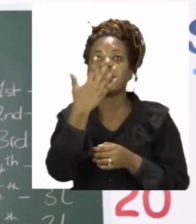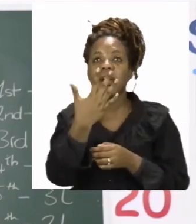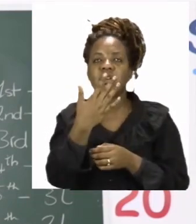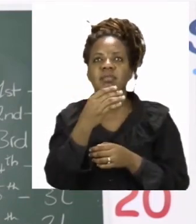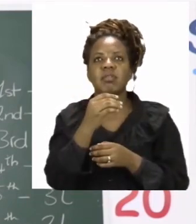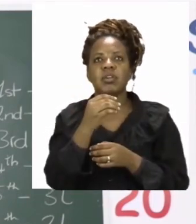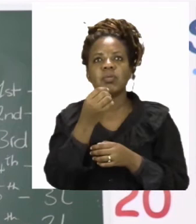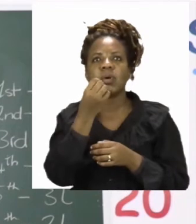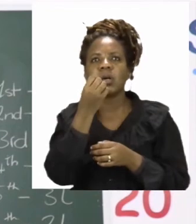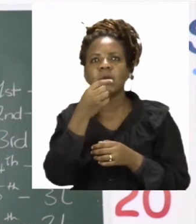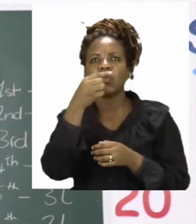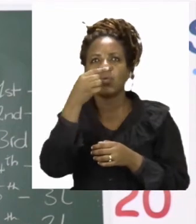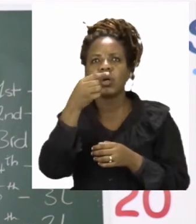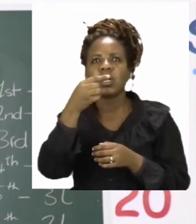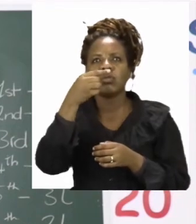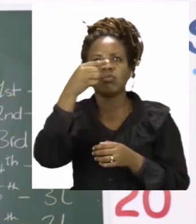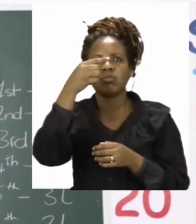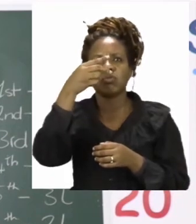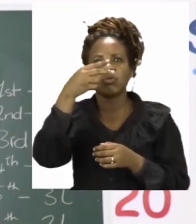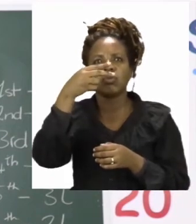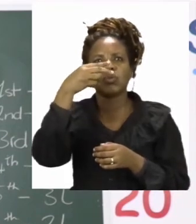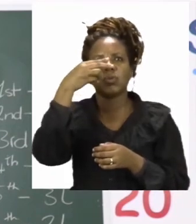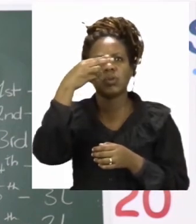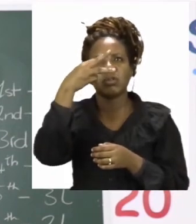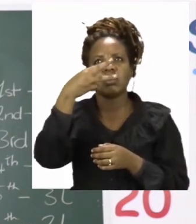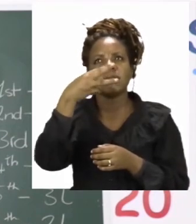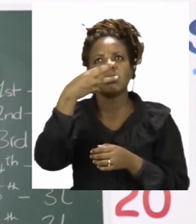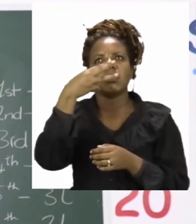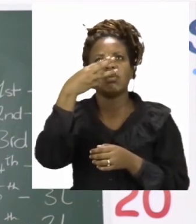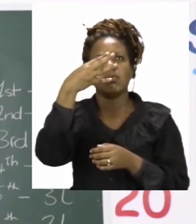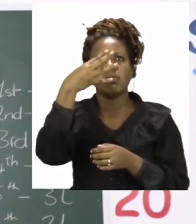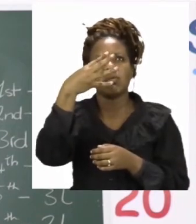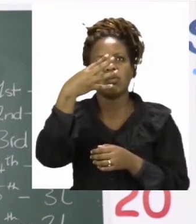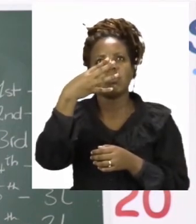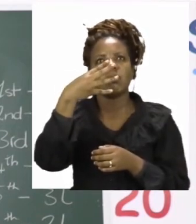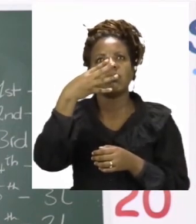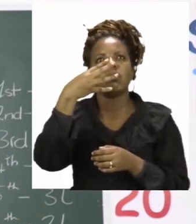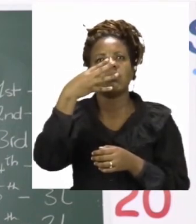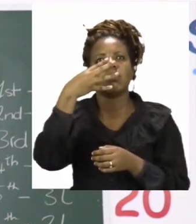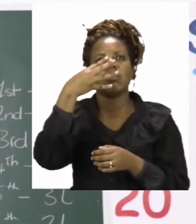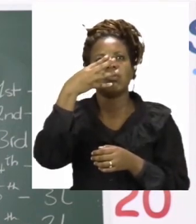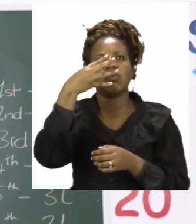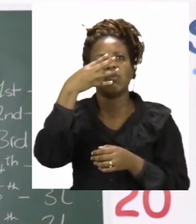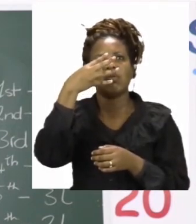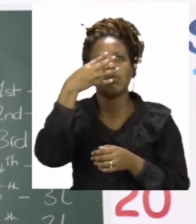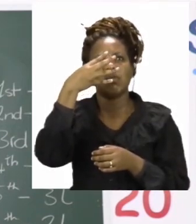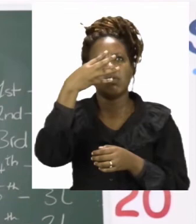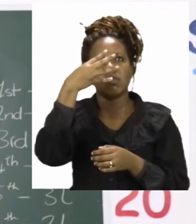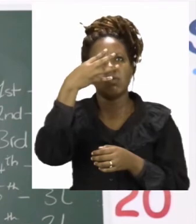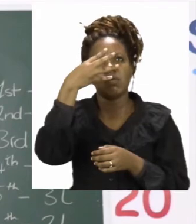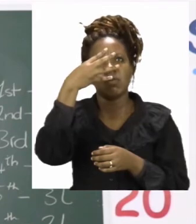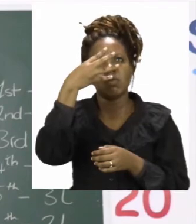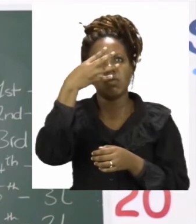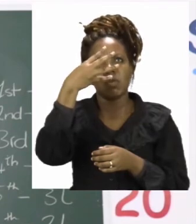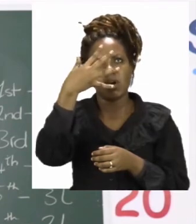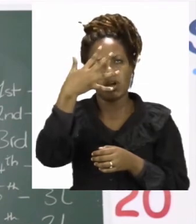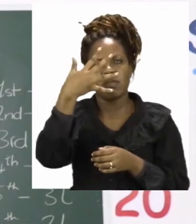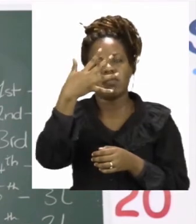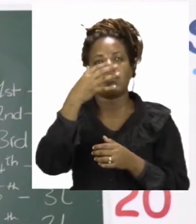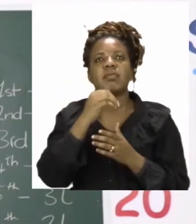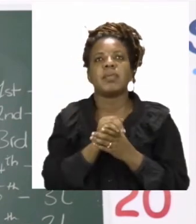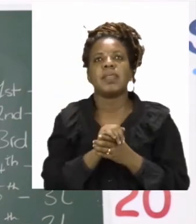count 5 going up. 1, 2, 3, 4,